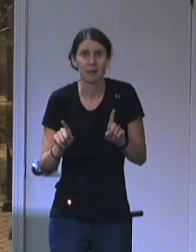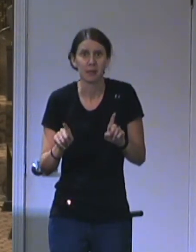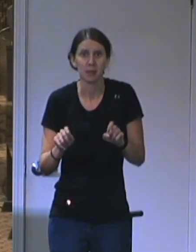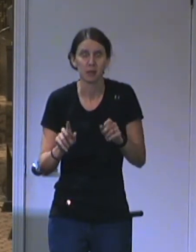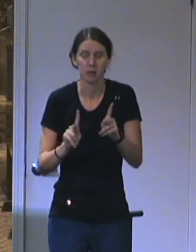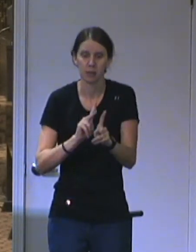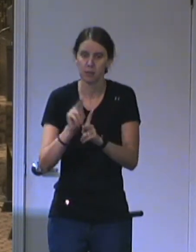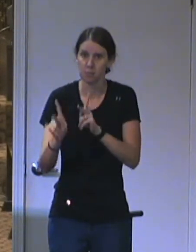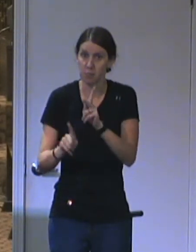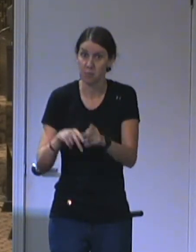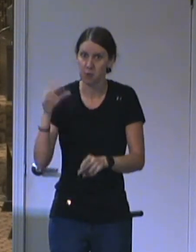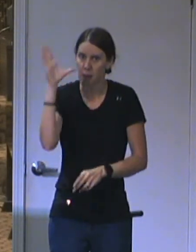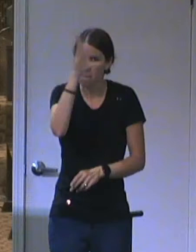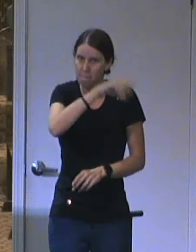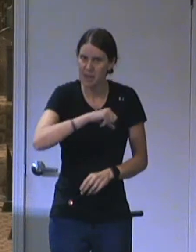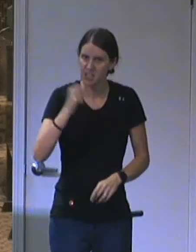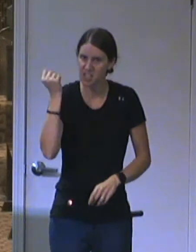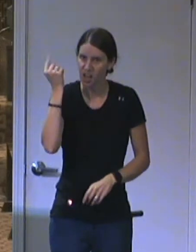misunderstood, misapplied.